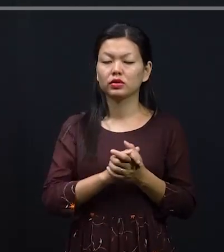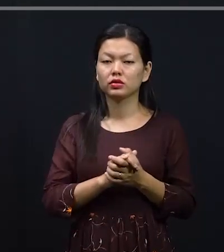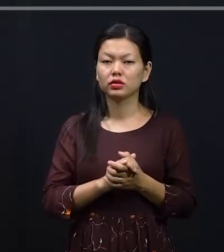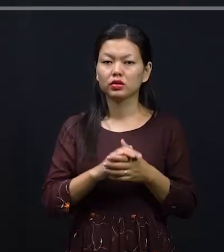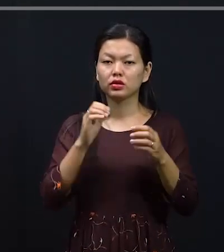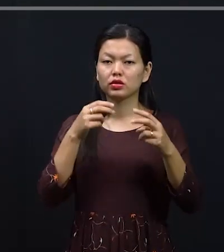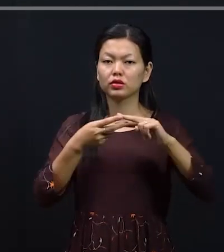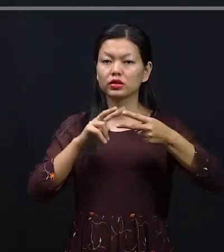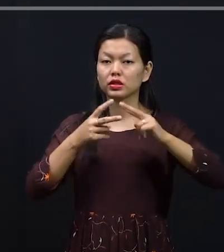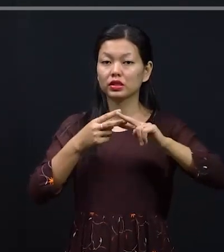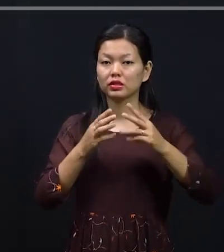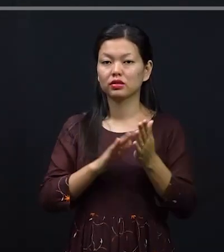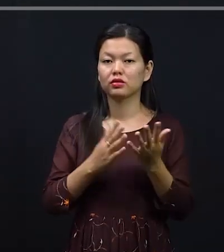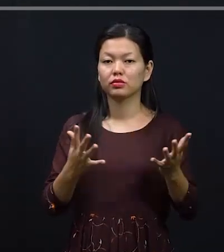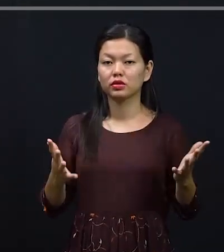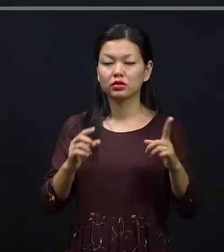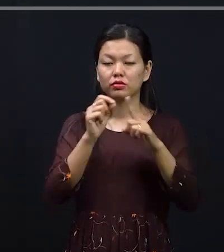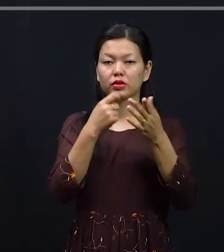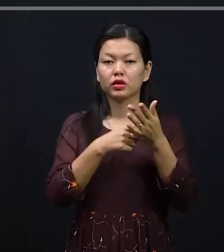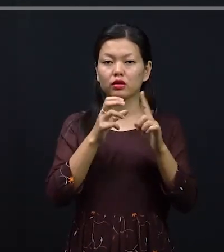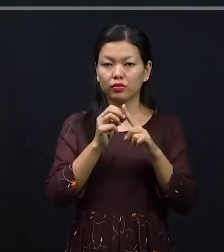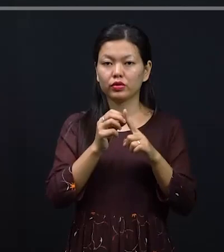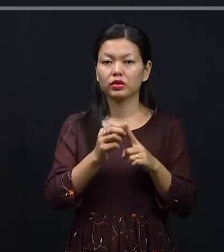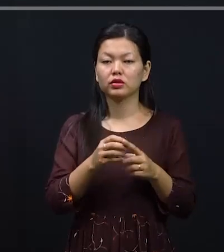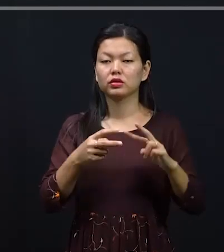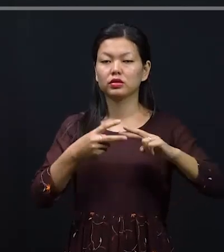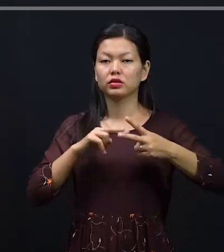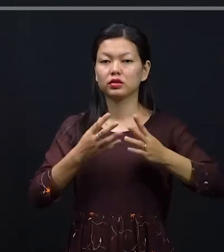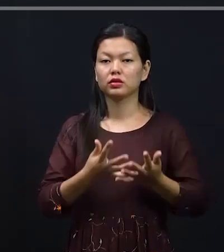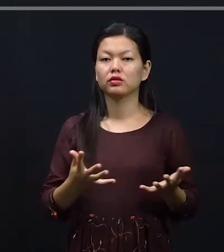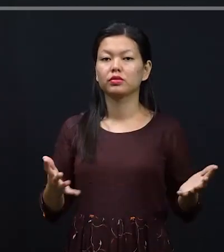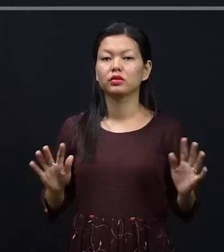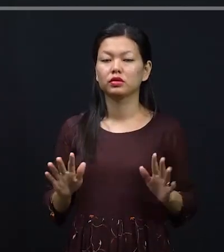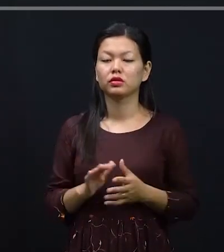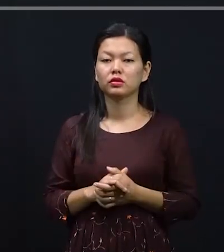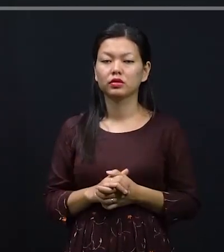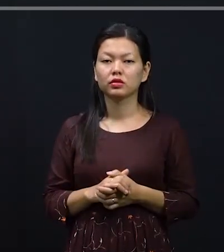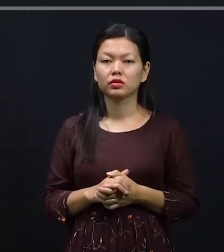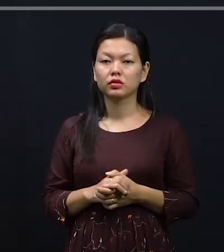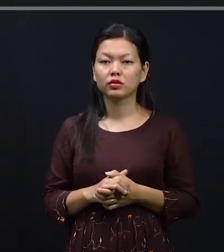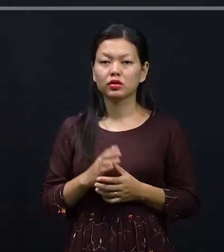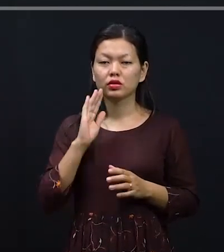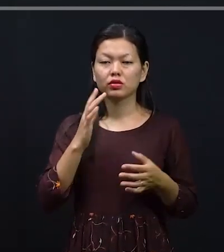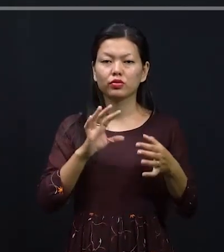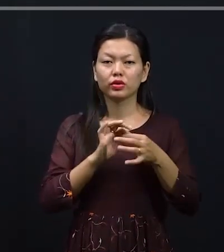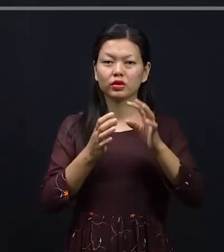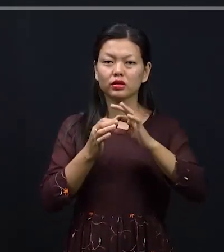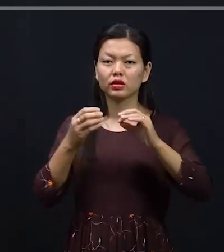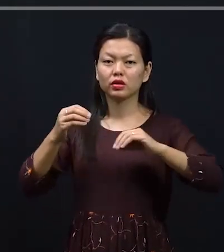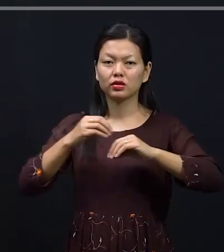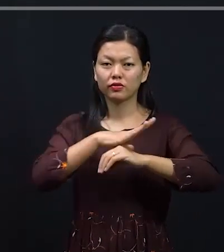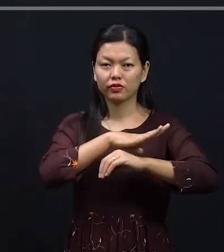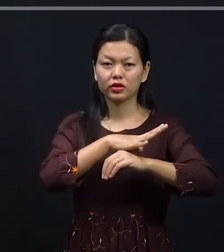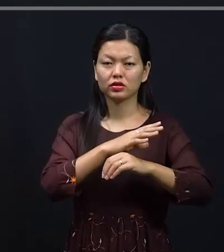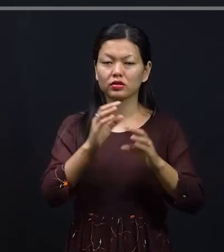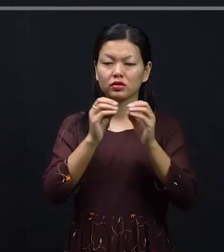So during the course of infection, during the course of its infection, the bacteriophage